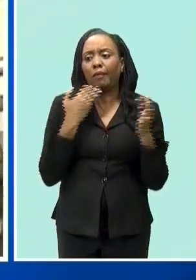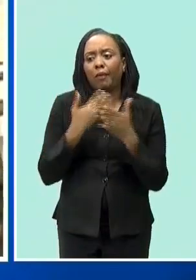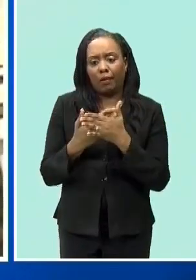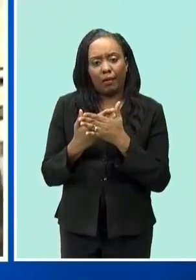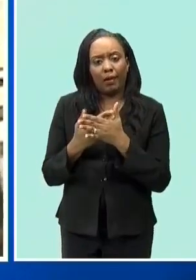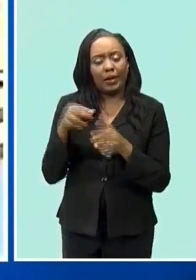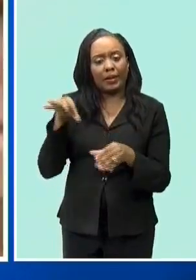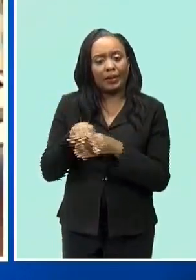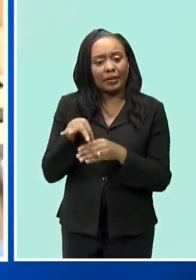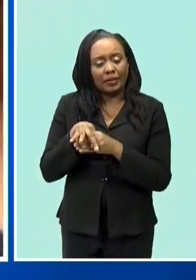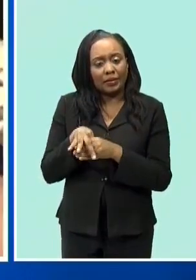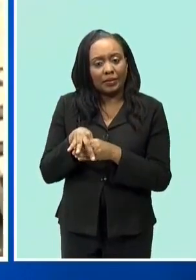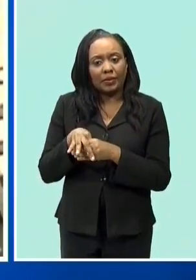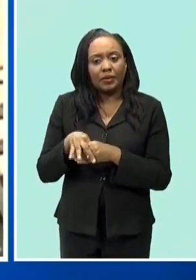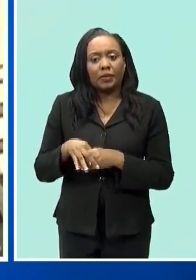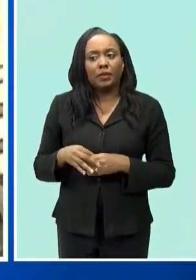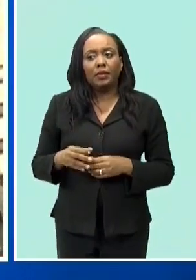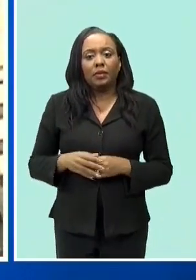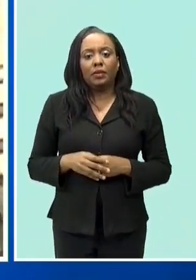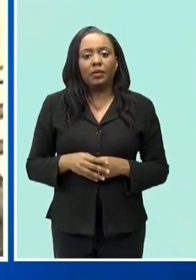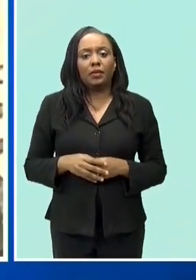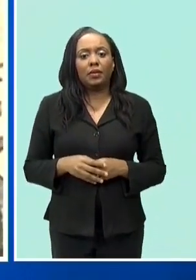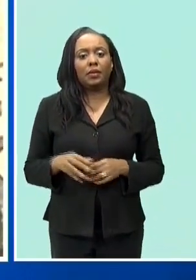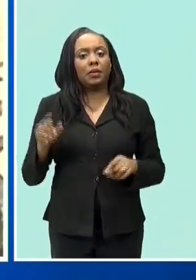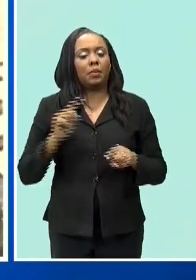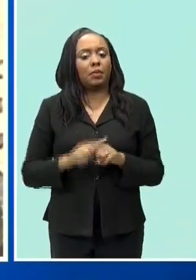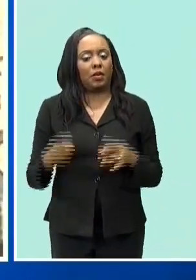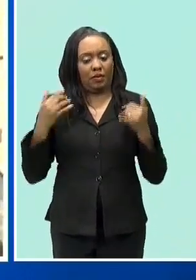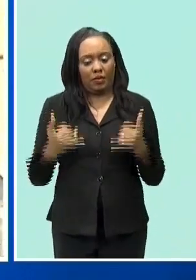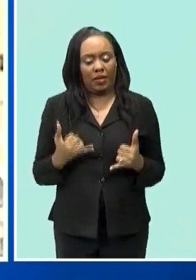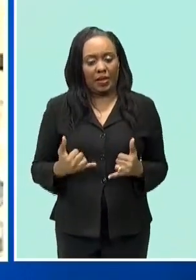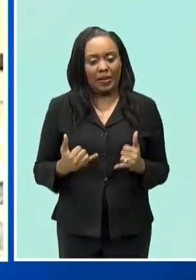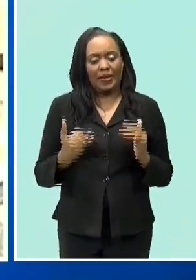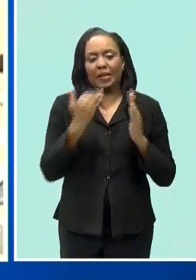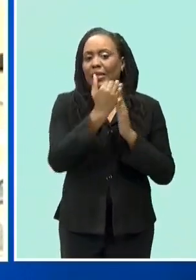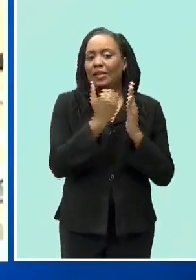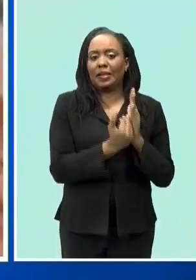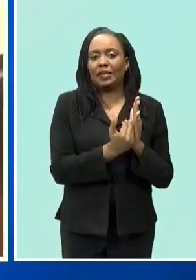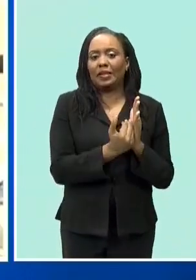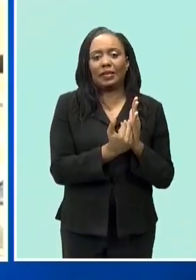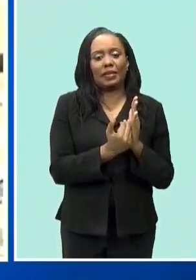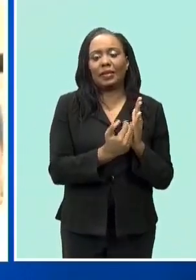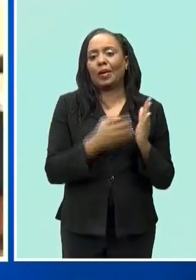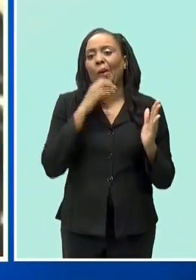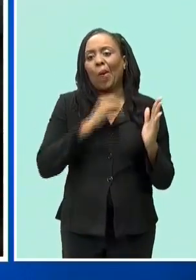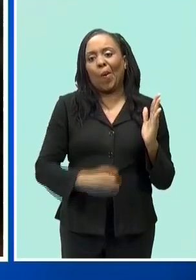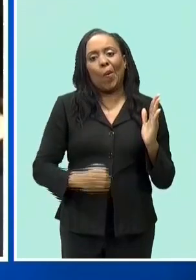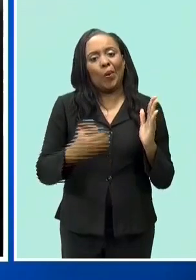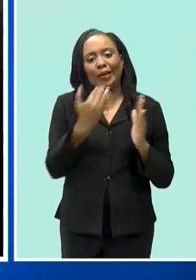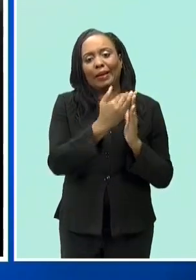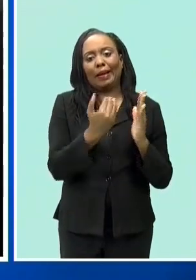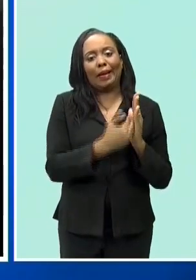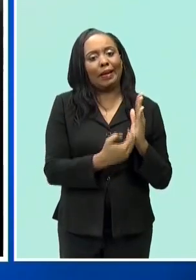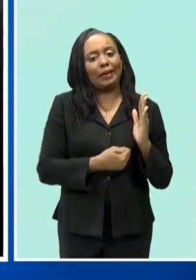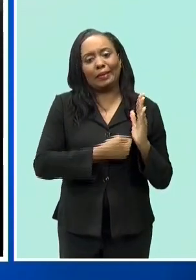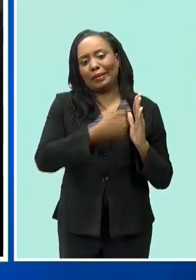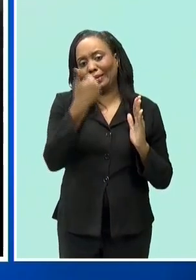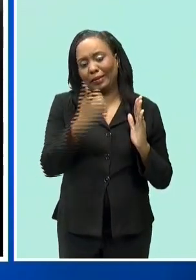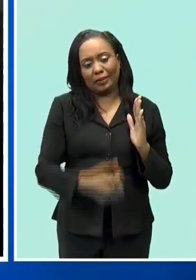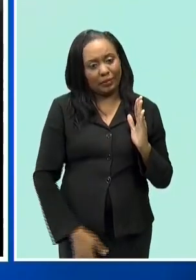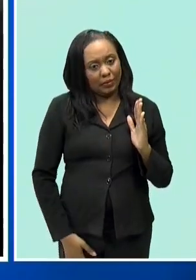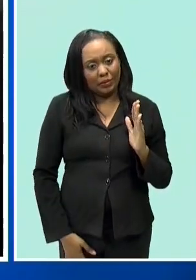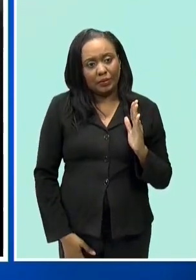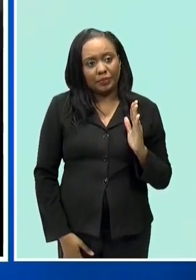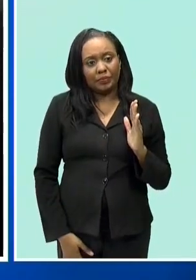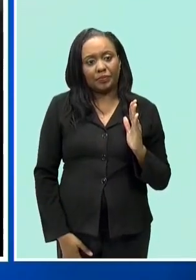elections, but noted that the country cannot proceed on the current list of voters since it is outdated and corrupted. It